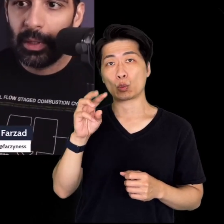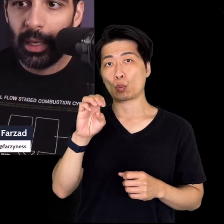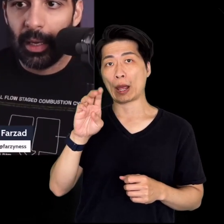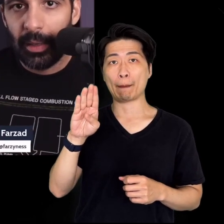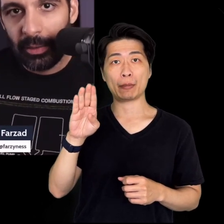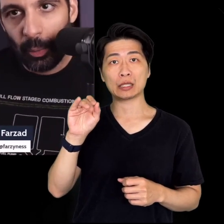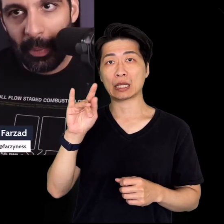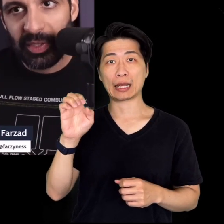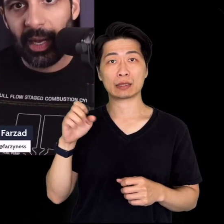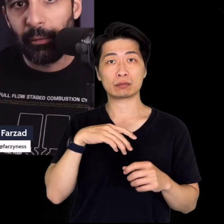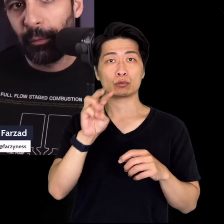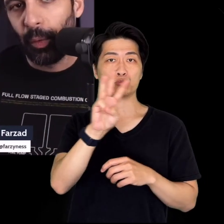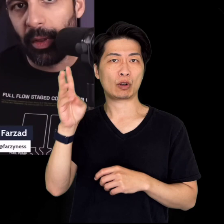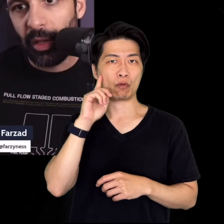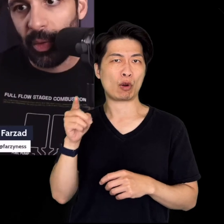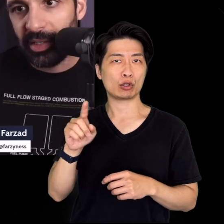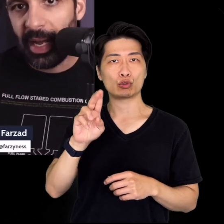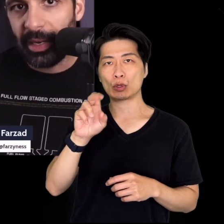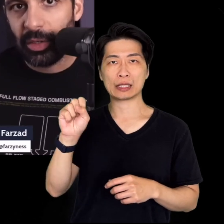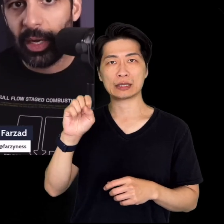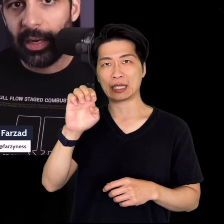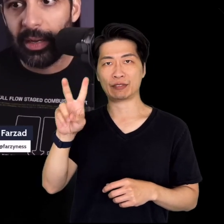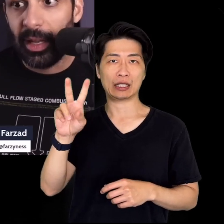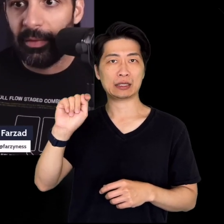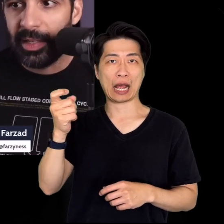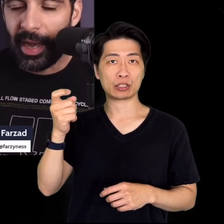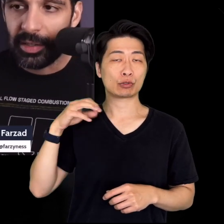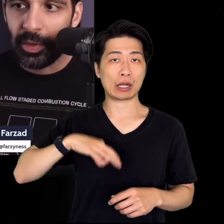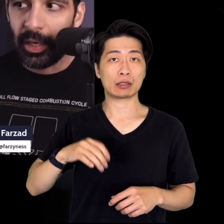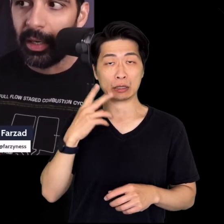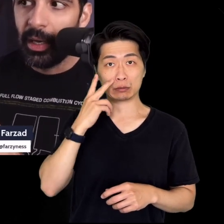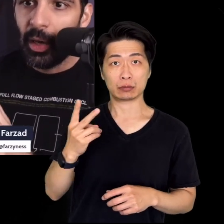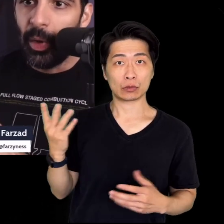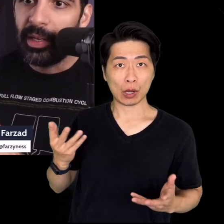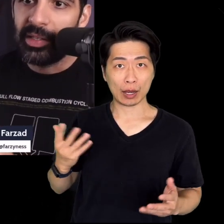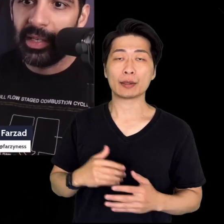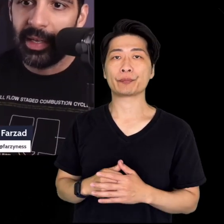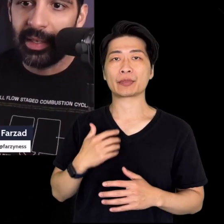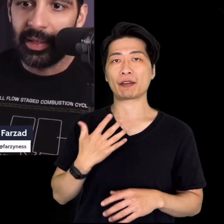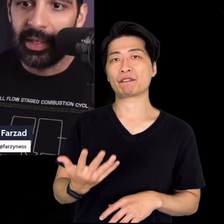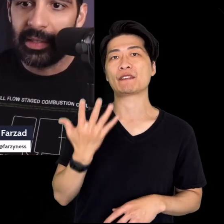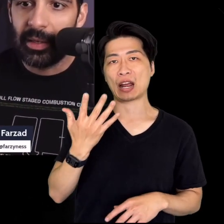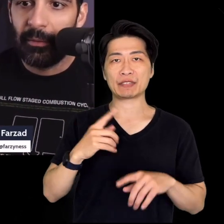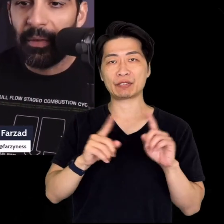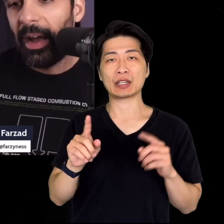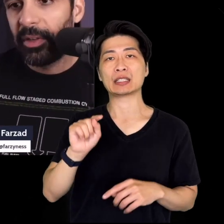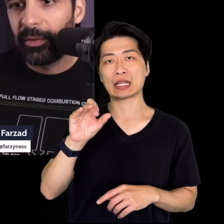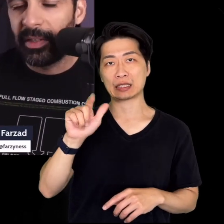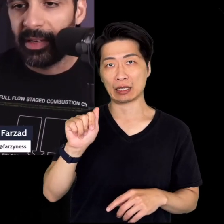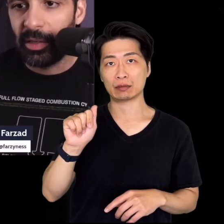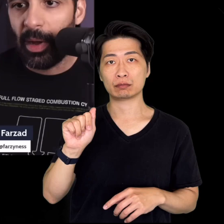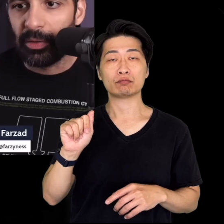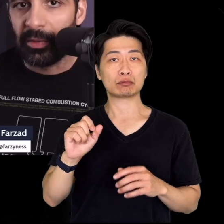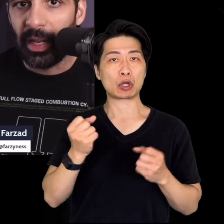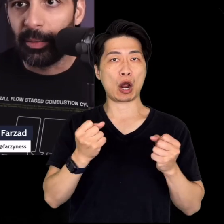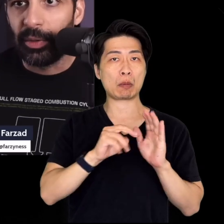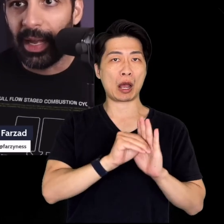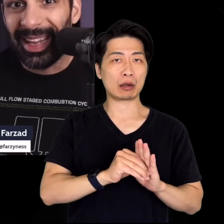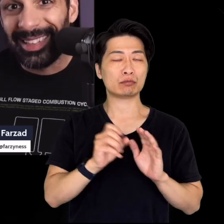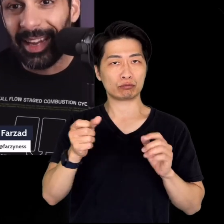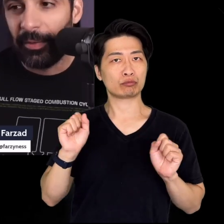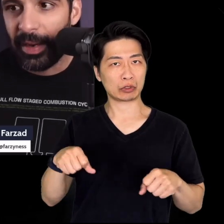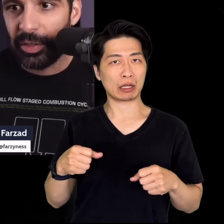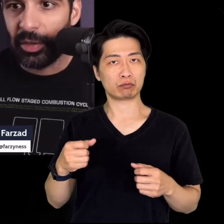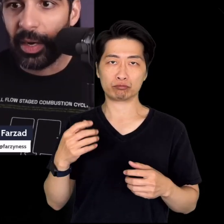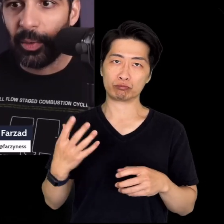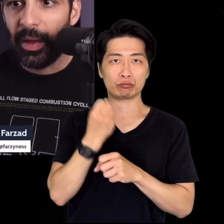federal website for the U.S. tax credit here, the EV tax credit, we can see that there is 5 different Tesla models available that